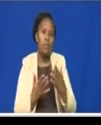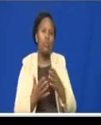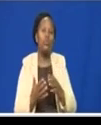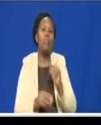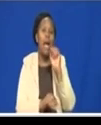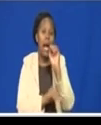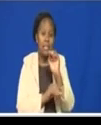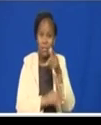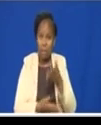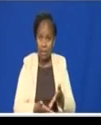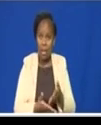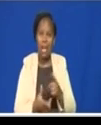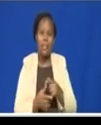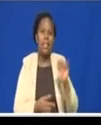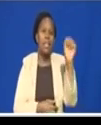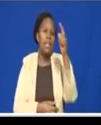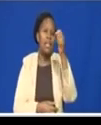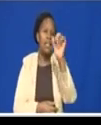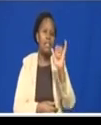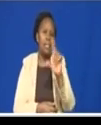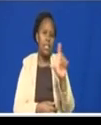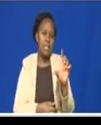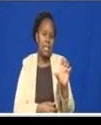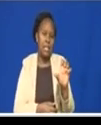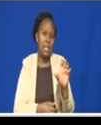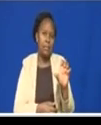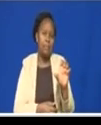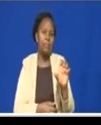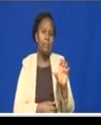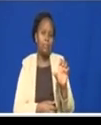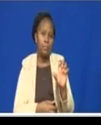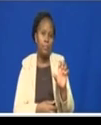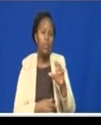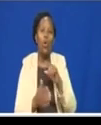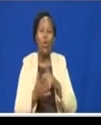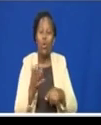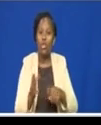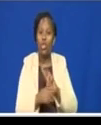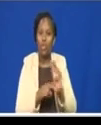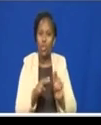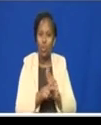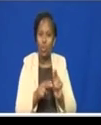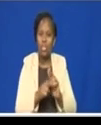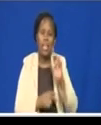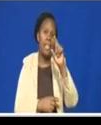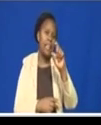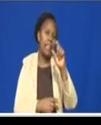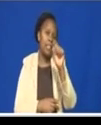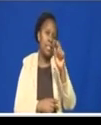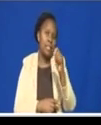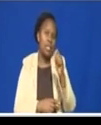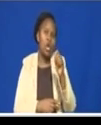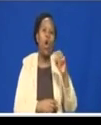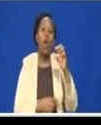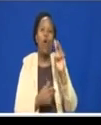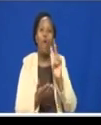here. Then style, the devices that are used in the text.